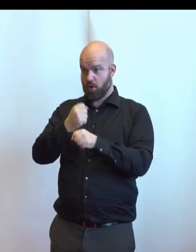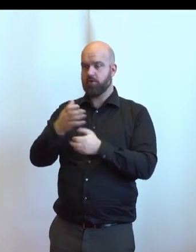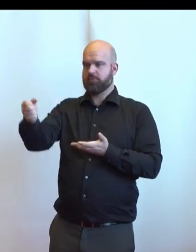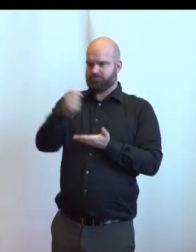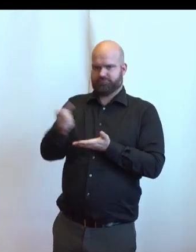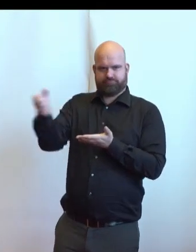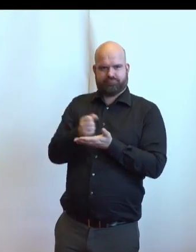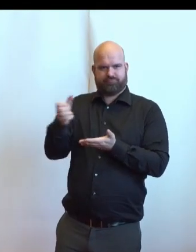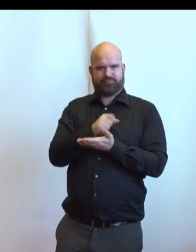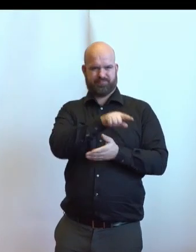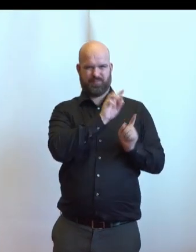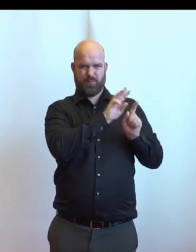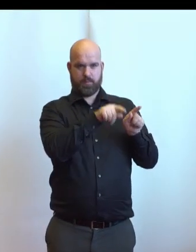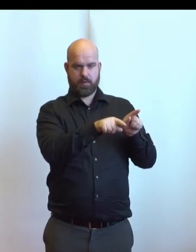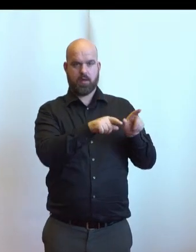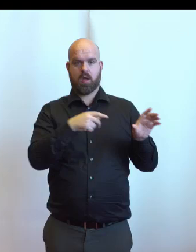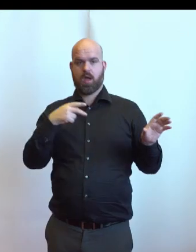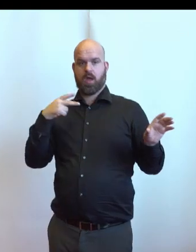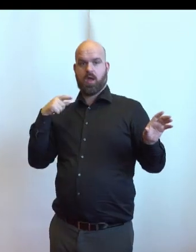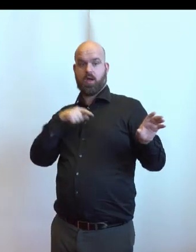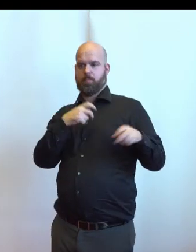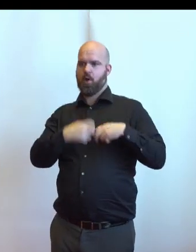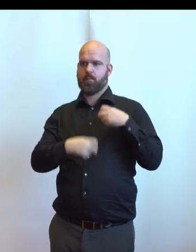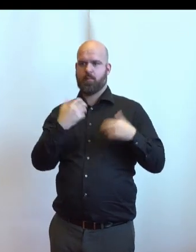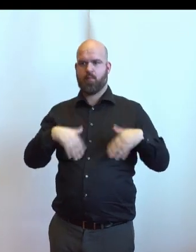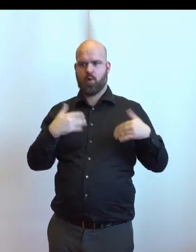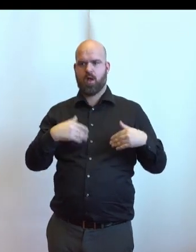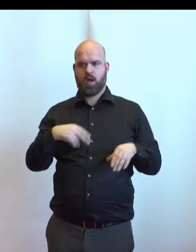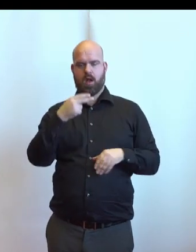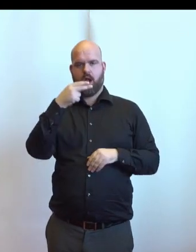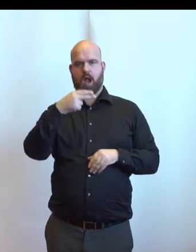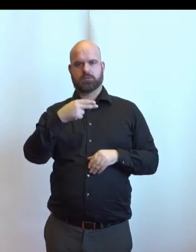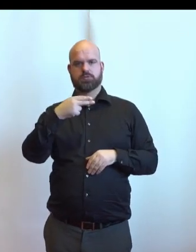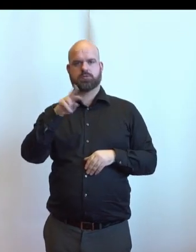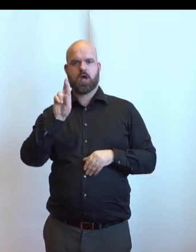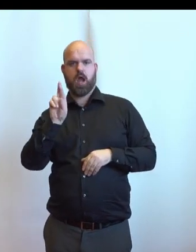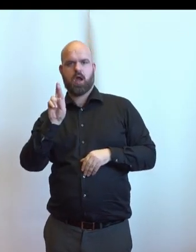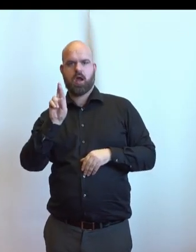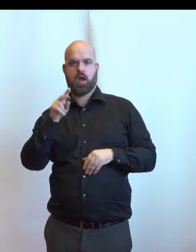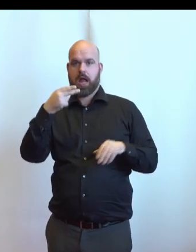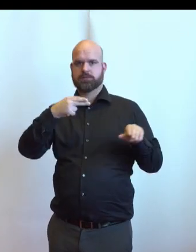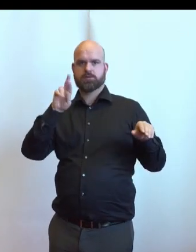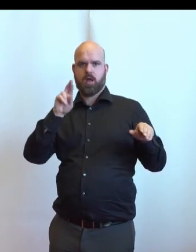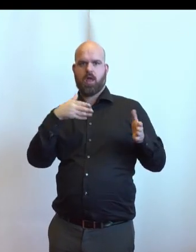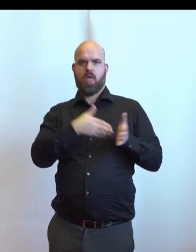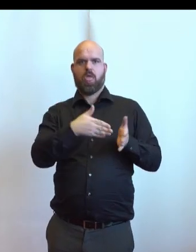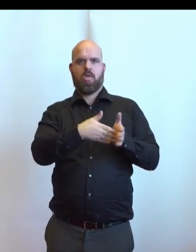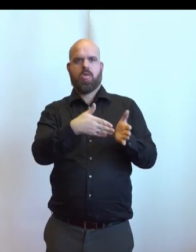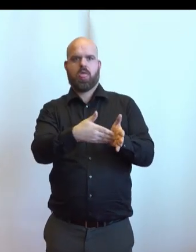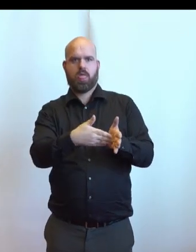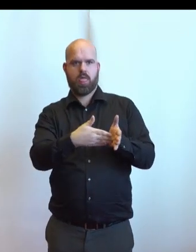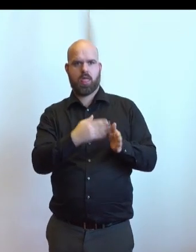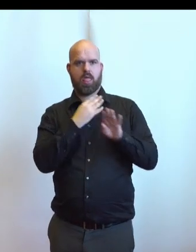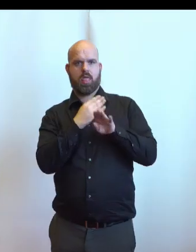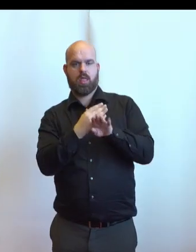obstacles for so many people that someone on the spectrum took 4.5 hours and wasn't able to get to the application form. And so the form may